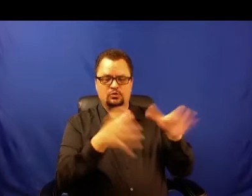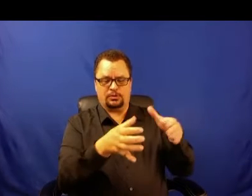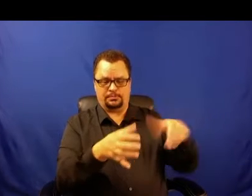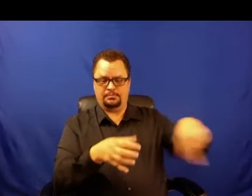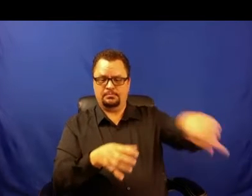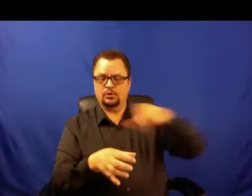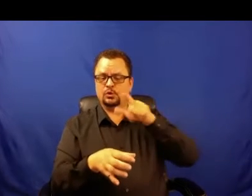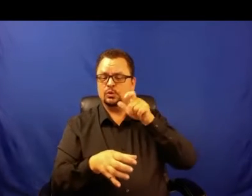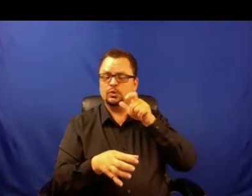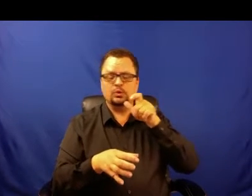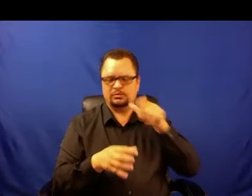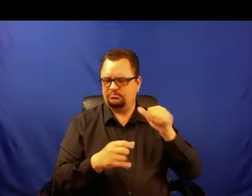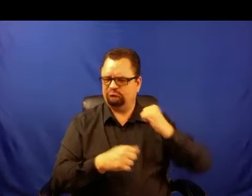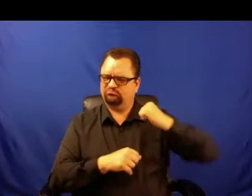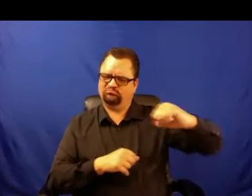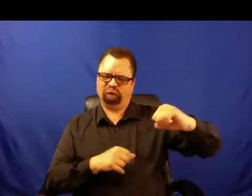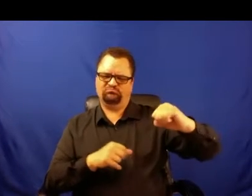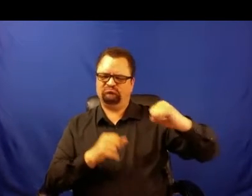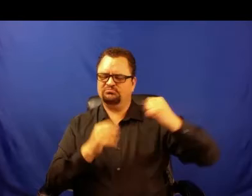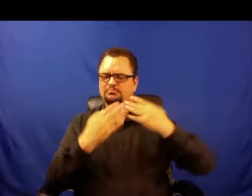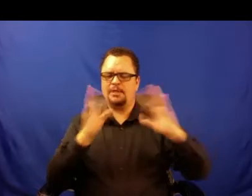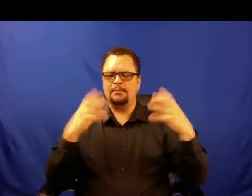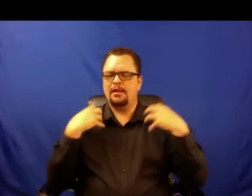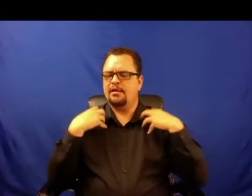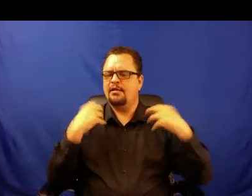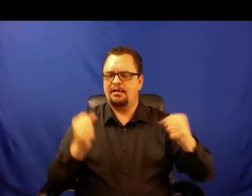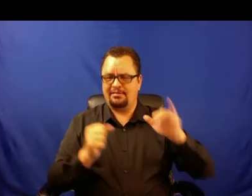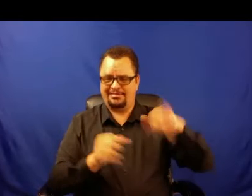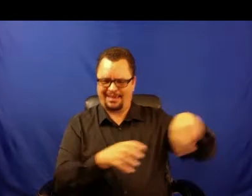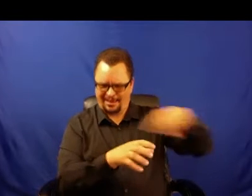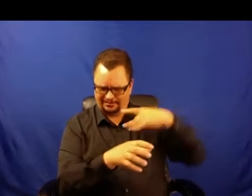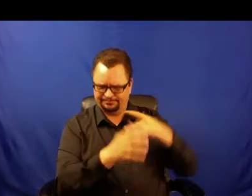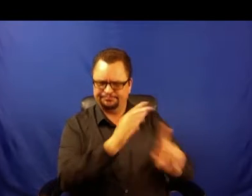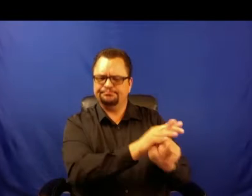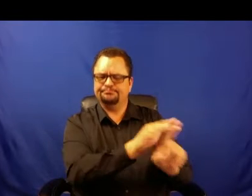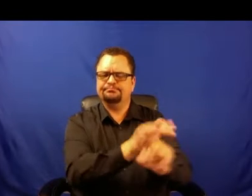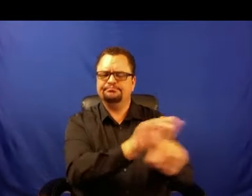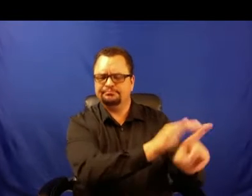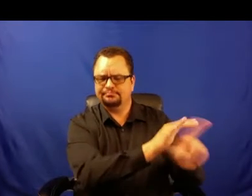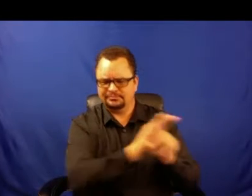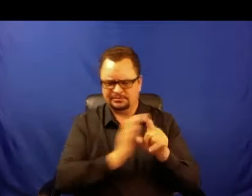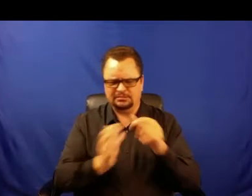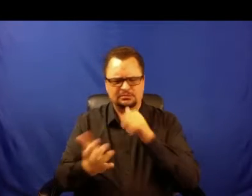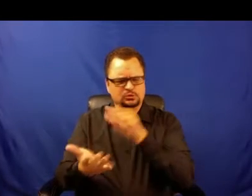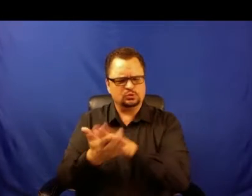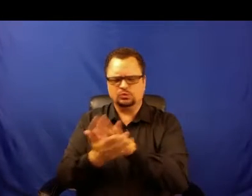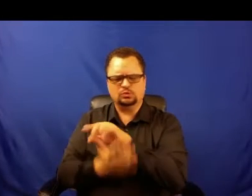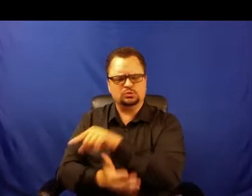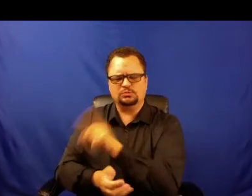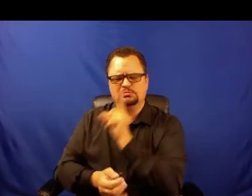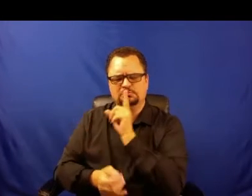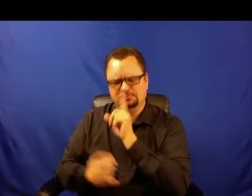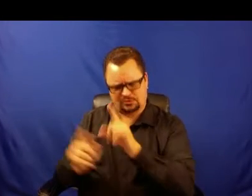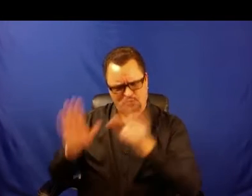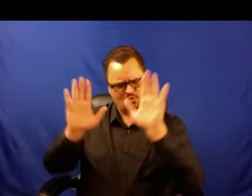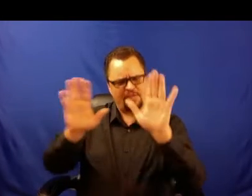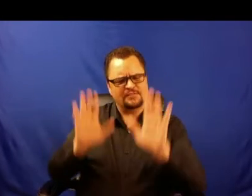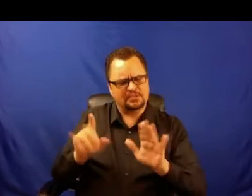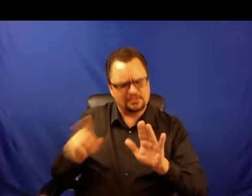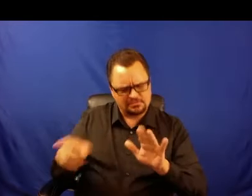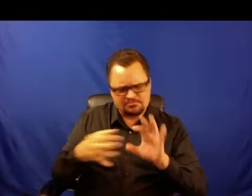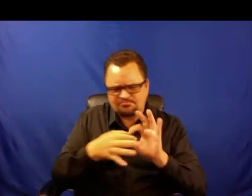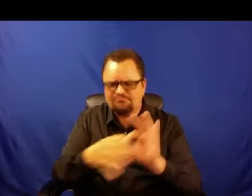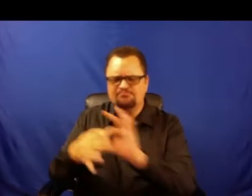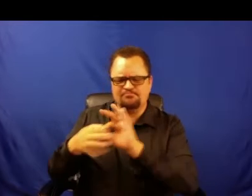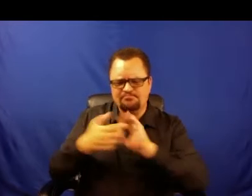not our schools. Our schools are phenomenal in terms of cooperating and working with us. That being said, a lot of